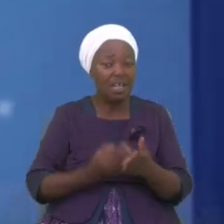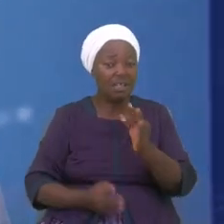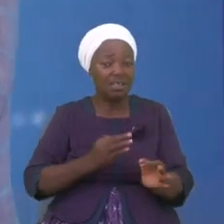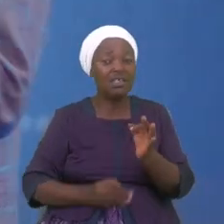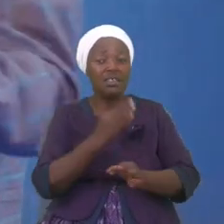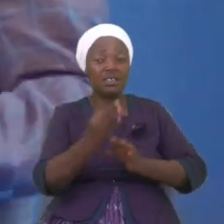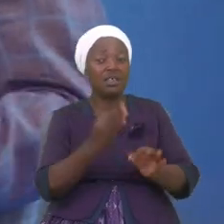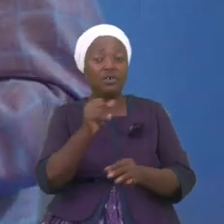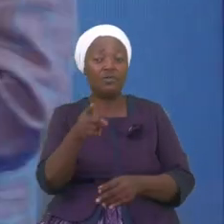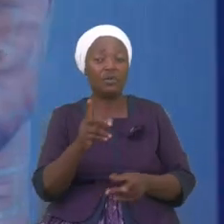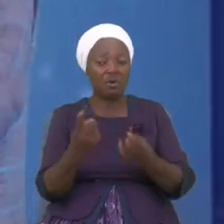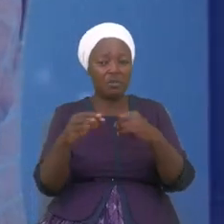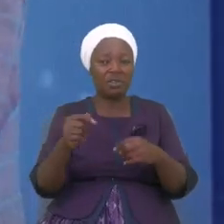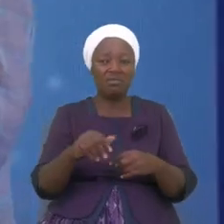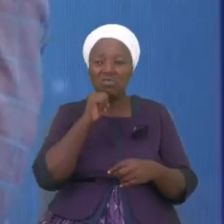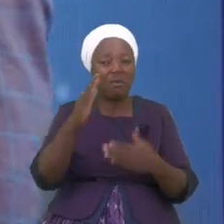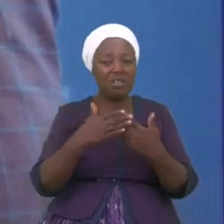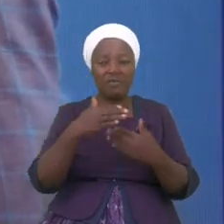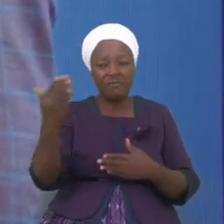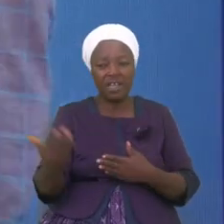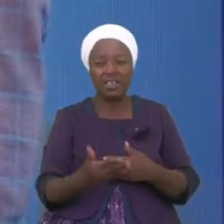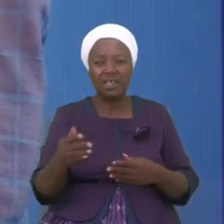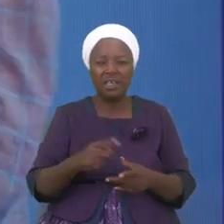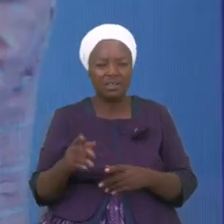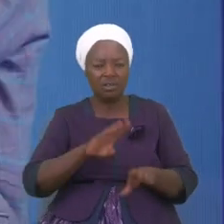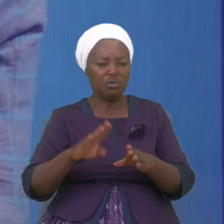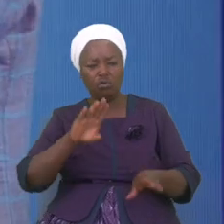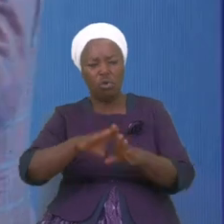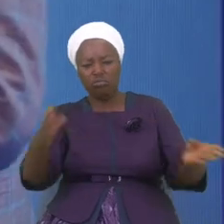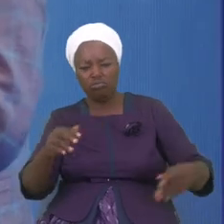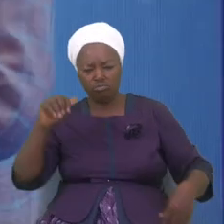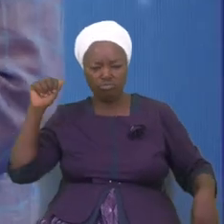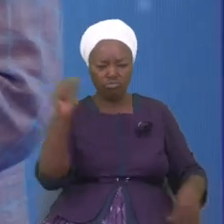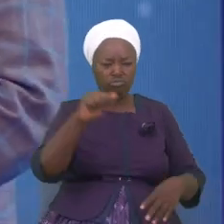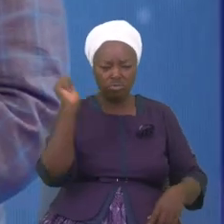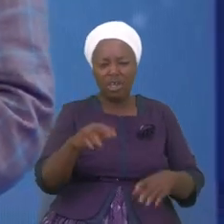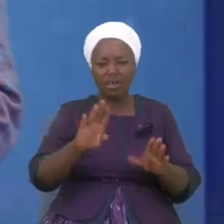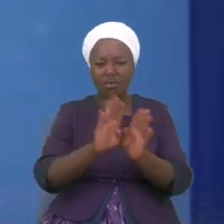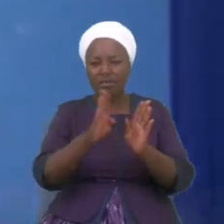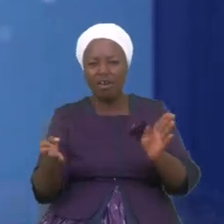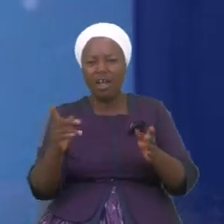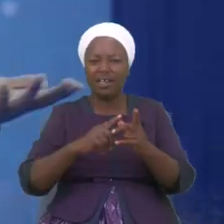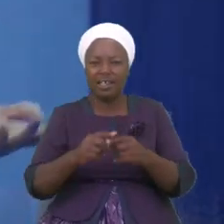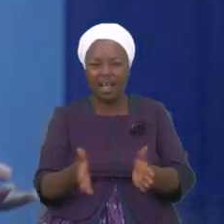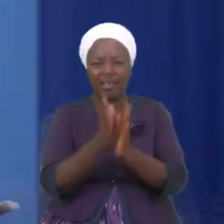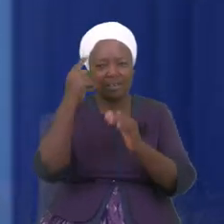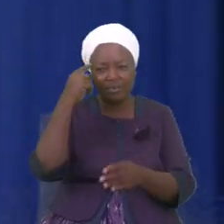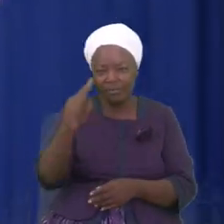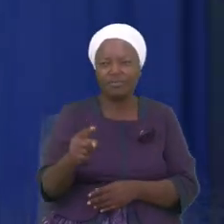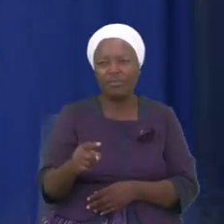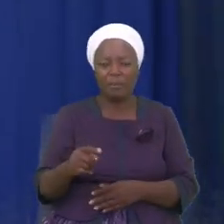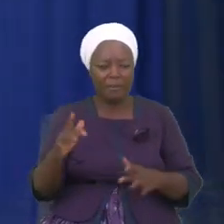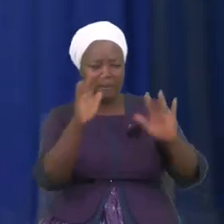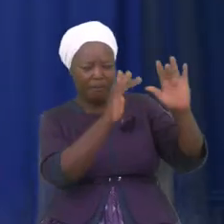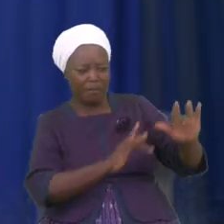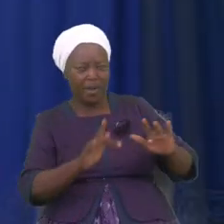coming uninvited, banging the door, asking for reception, asking for mercy,